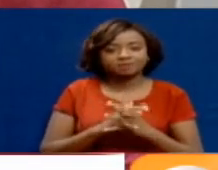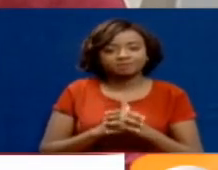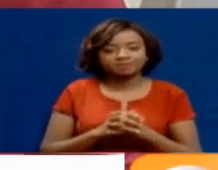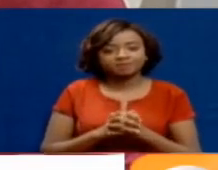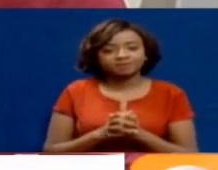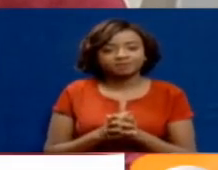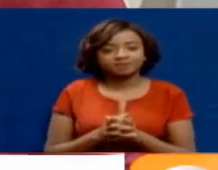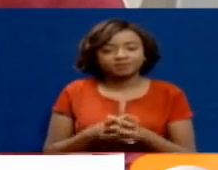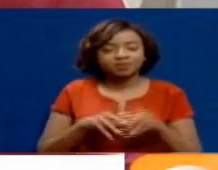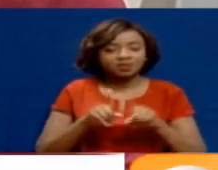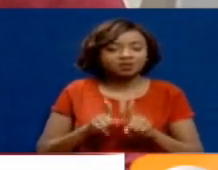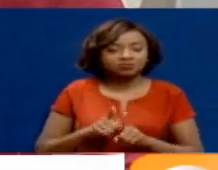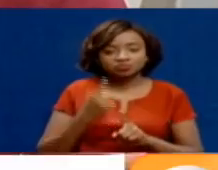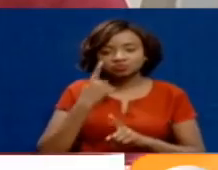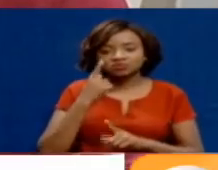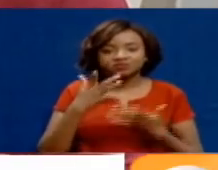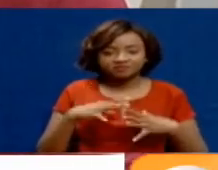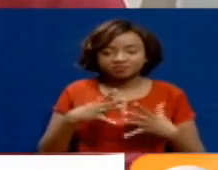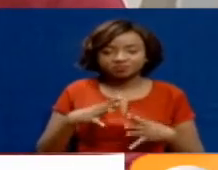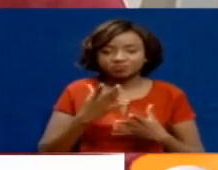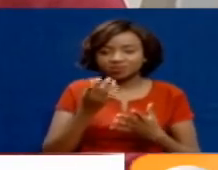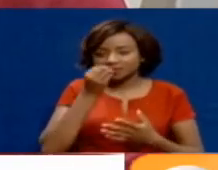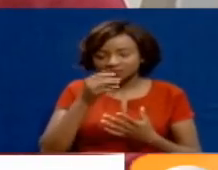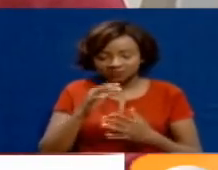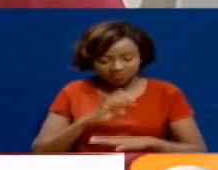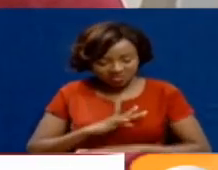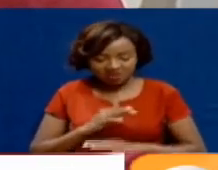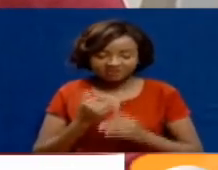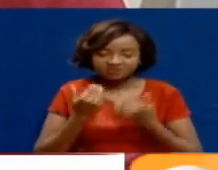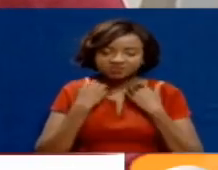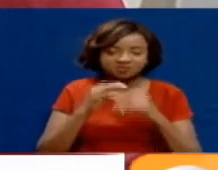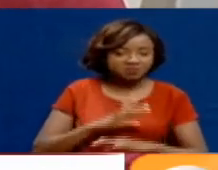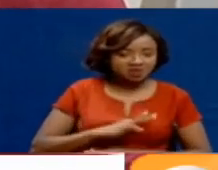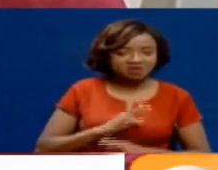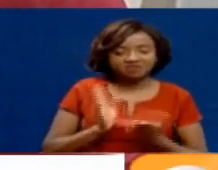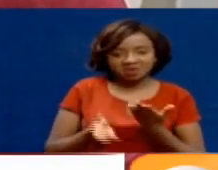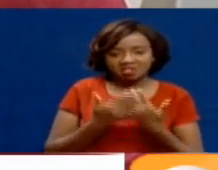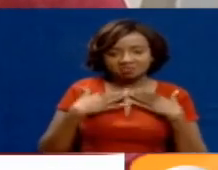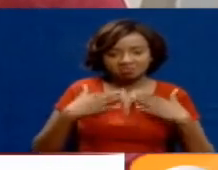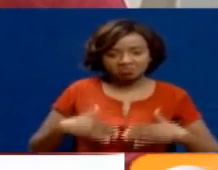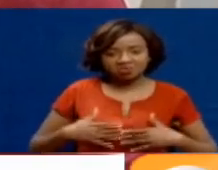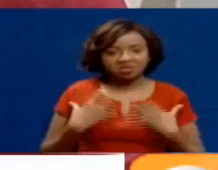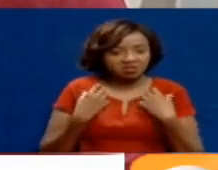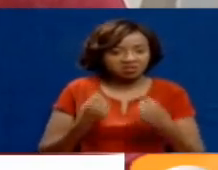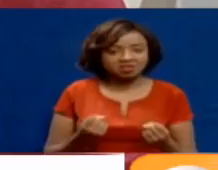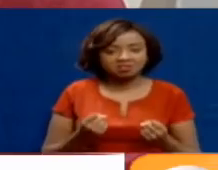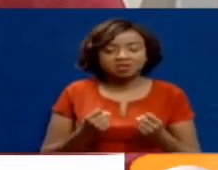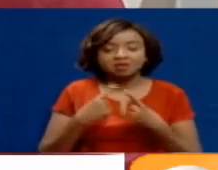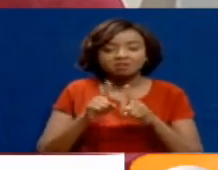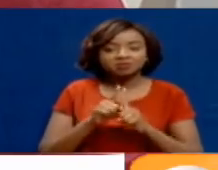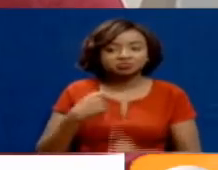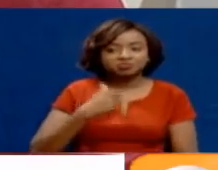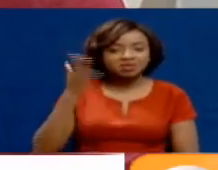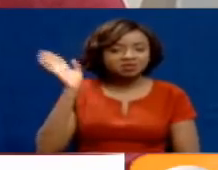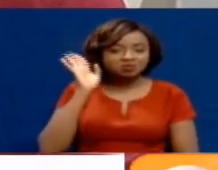And we've seen also as you exercise and eat healthy, sleep enough, your stress levels tend to be manageable. I know, of course, a lot of people asking about